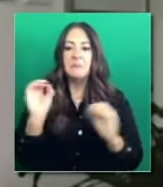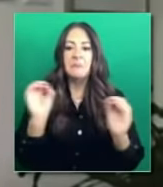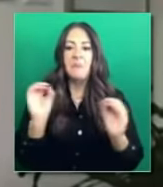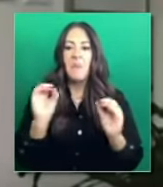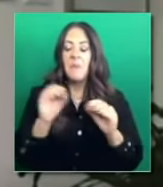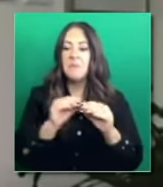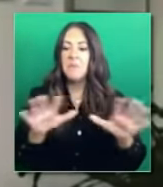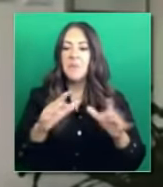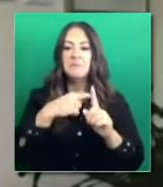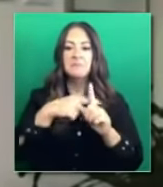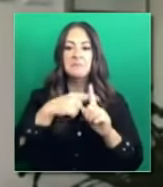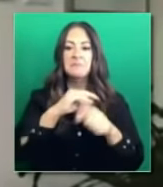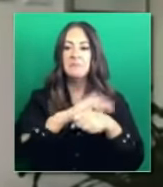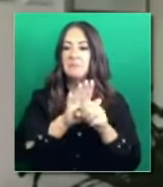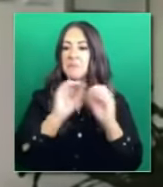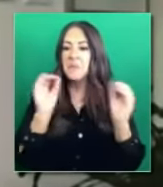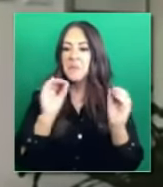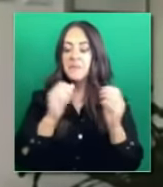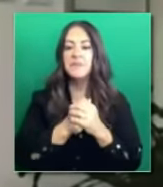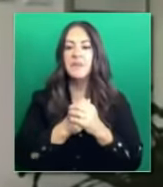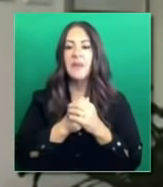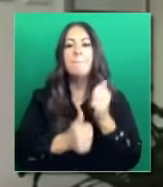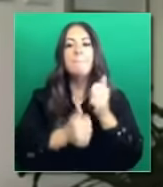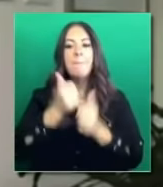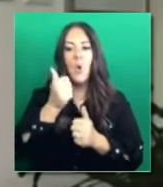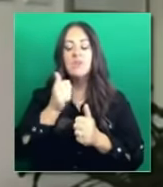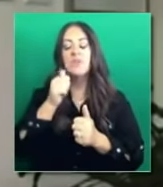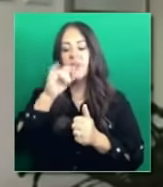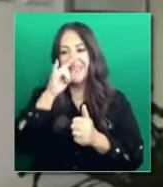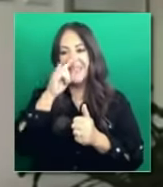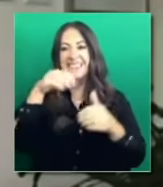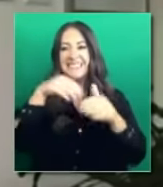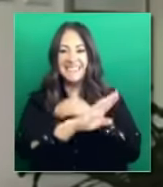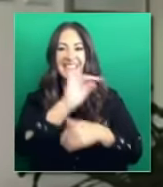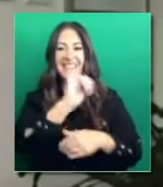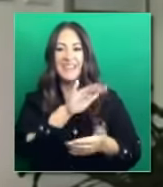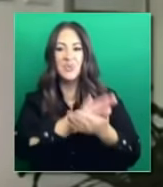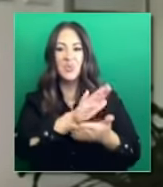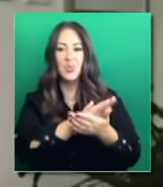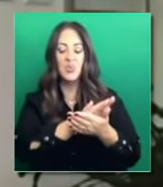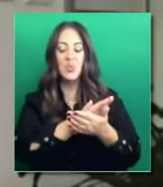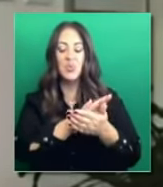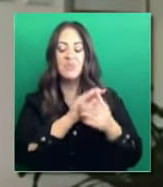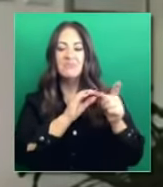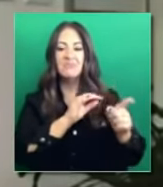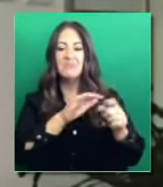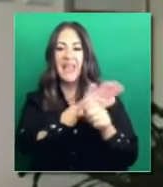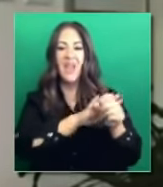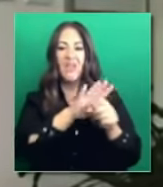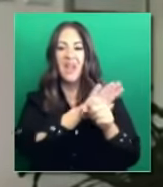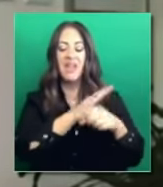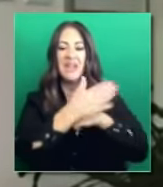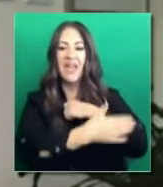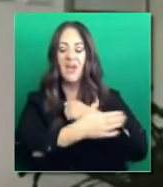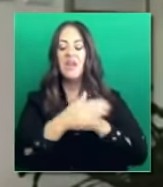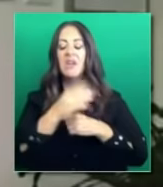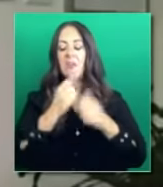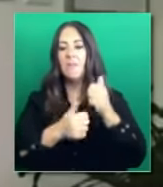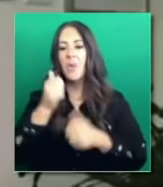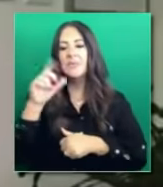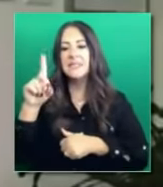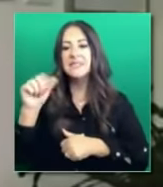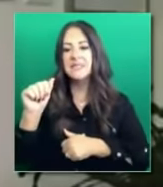schools. Most of the students are students with disabilities. But the plan does not require that every single student who is